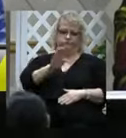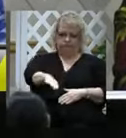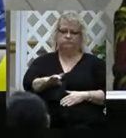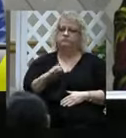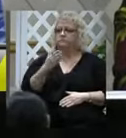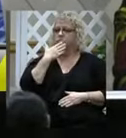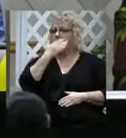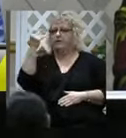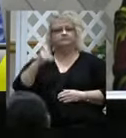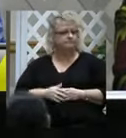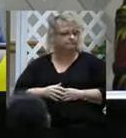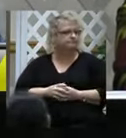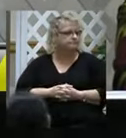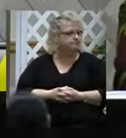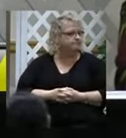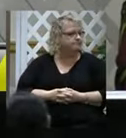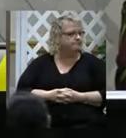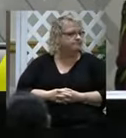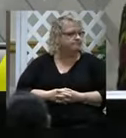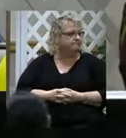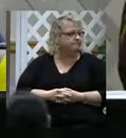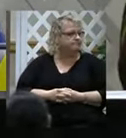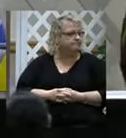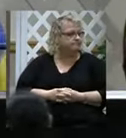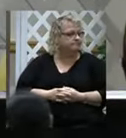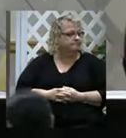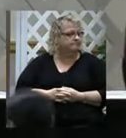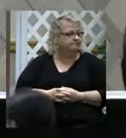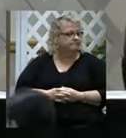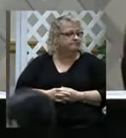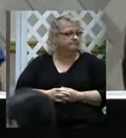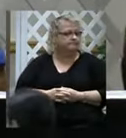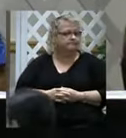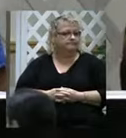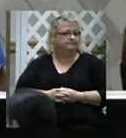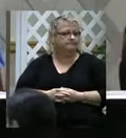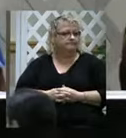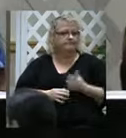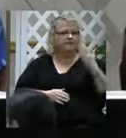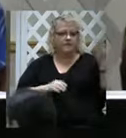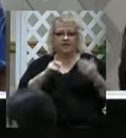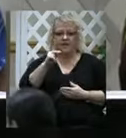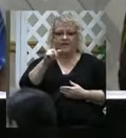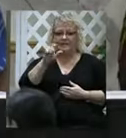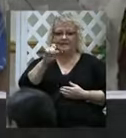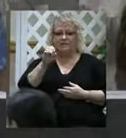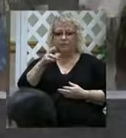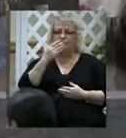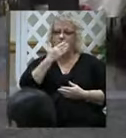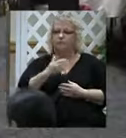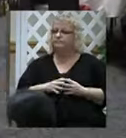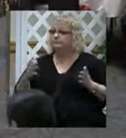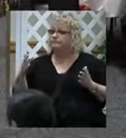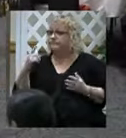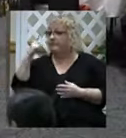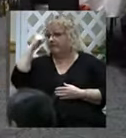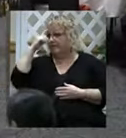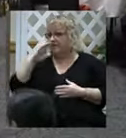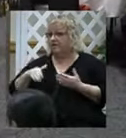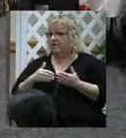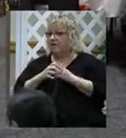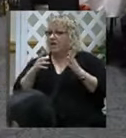itself. So that's it. Great. Thank you, Kleber. That was awesome. I think that a